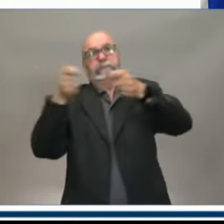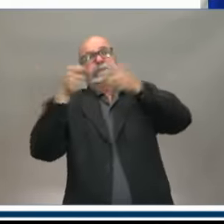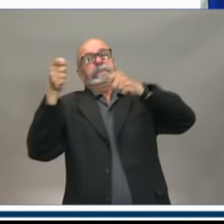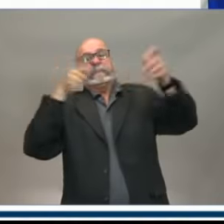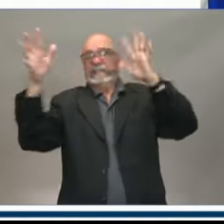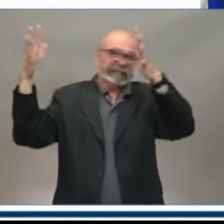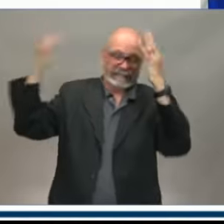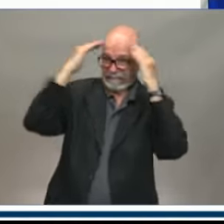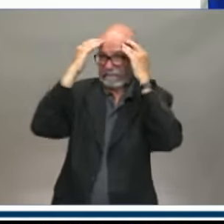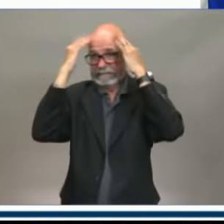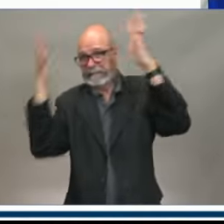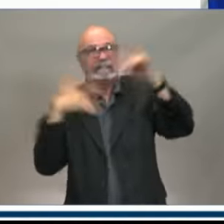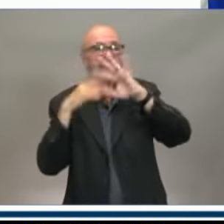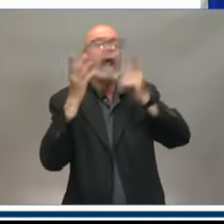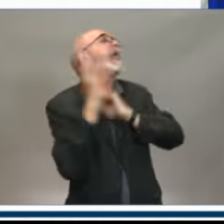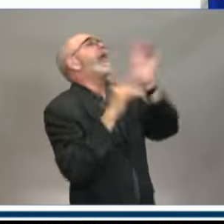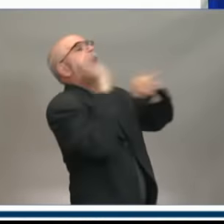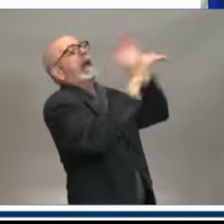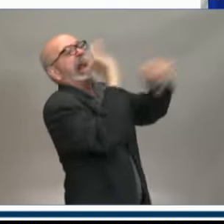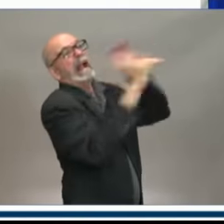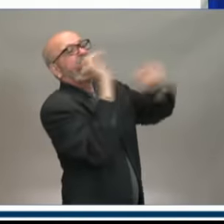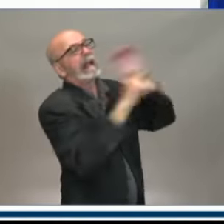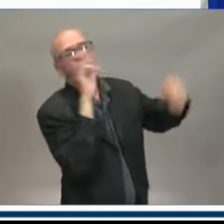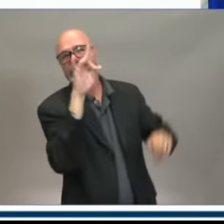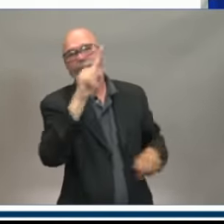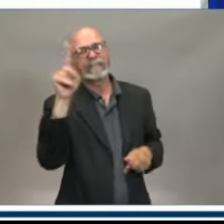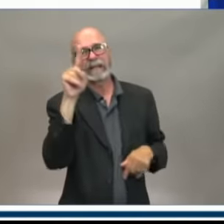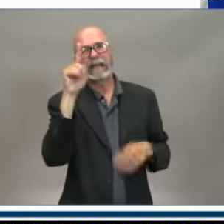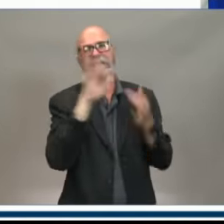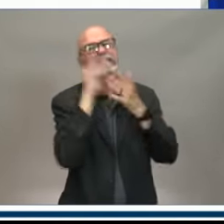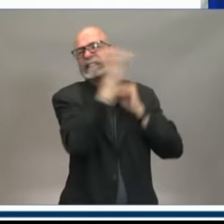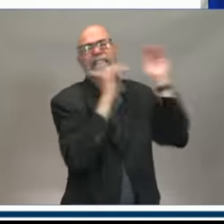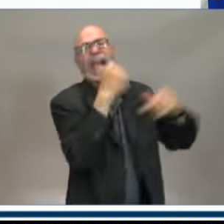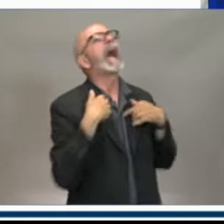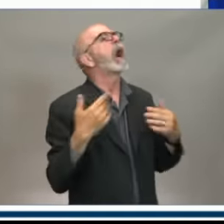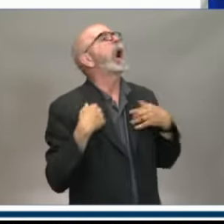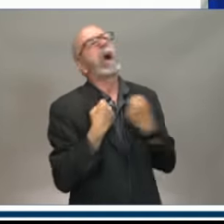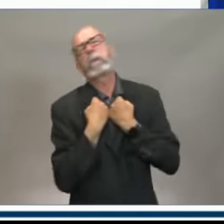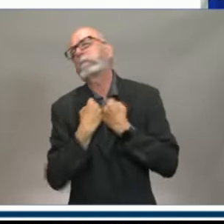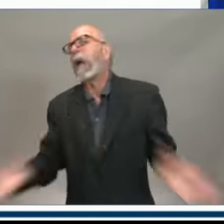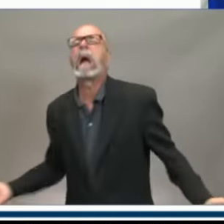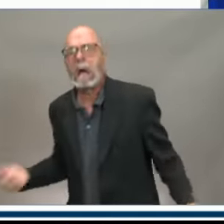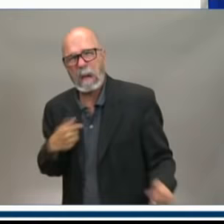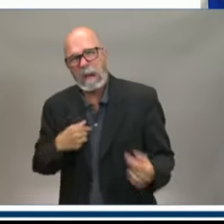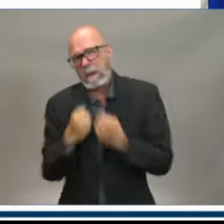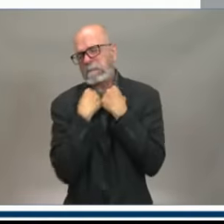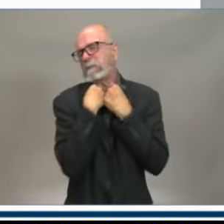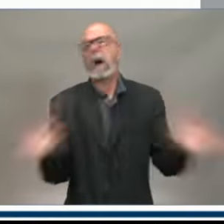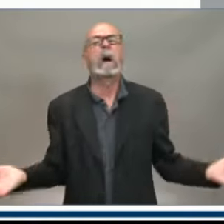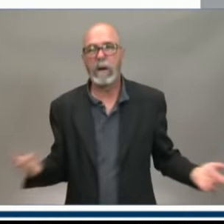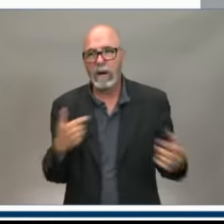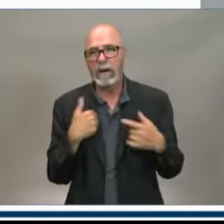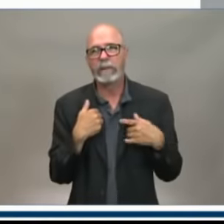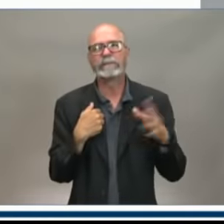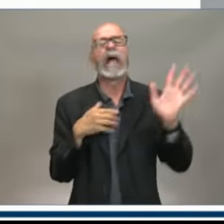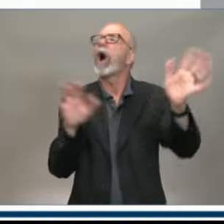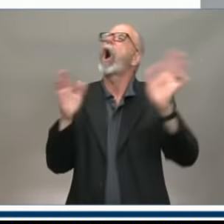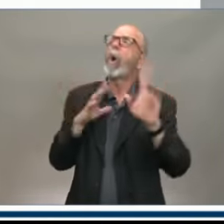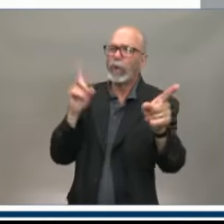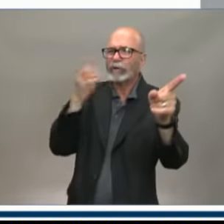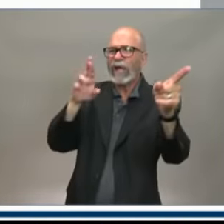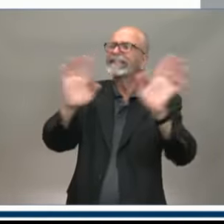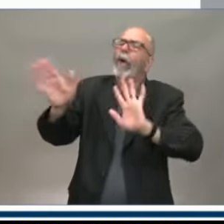system is not overwhelmed by people calling in and saying, I'm tired, I need to be tested? So if the language is extreme or